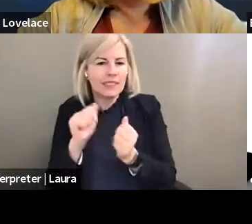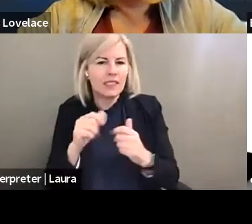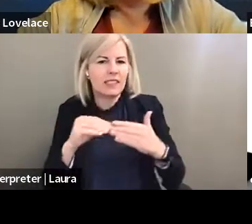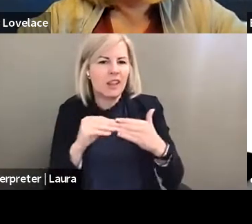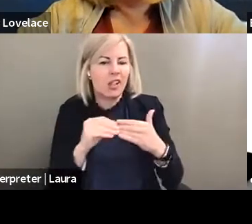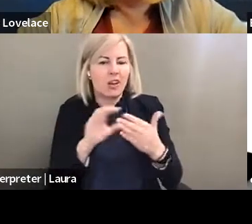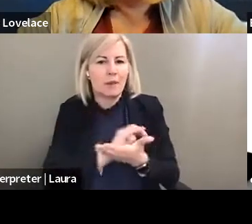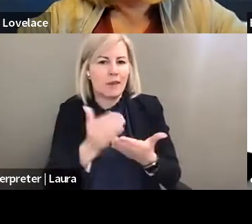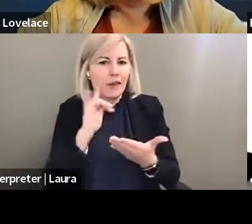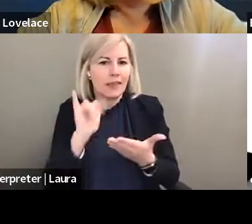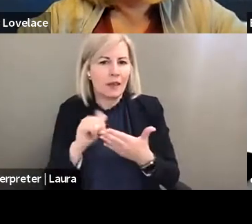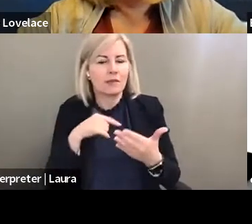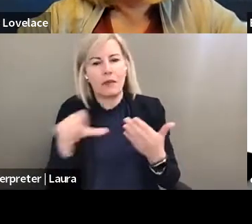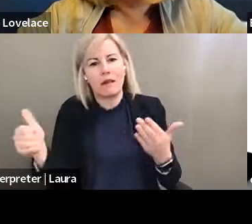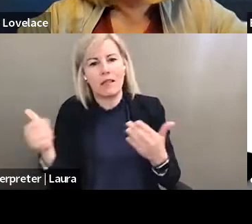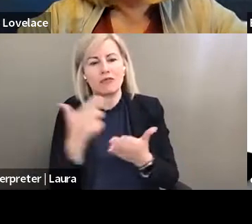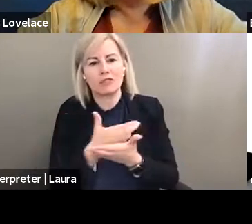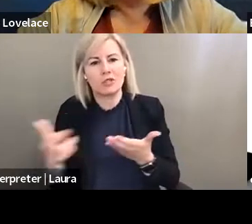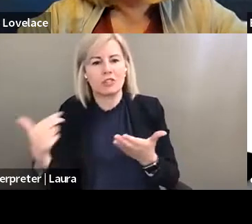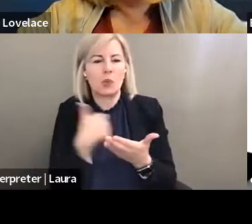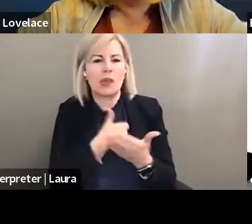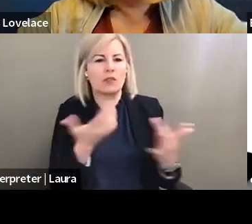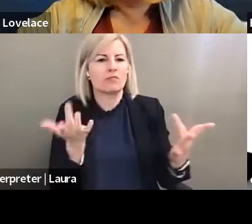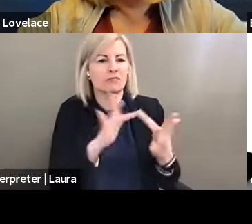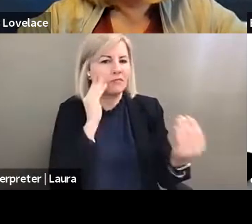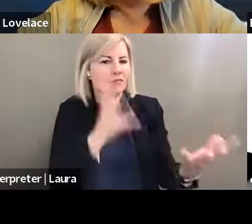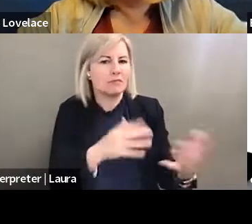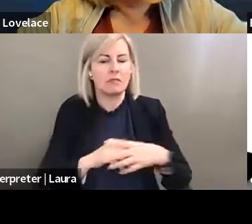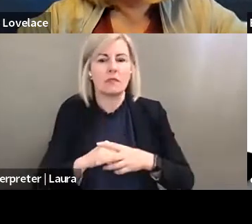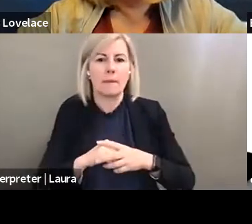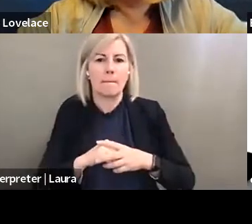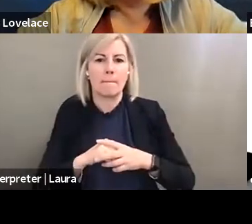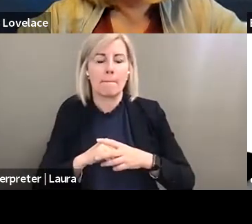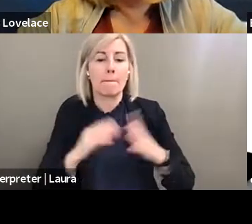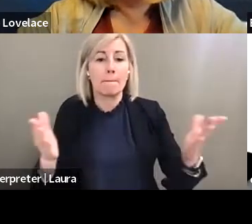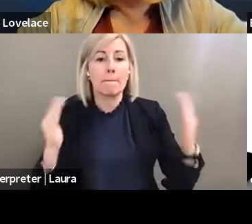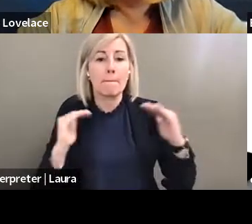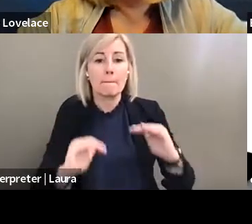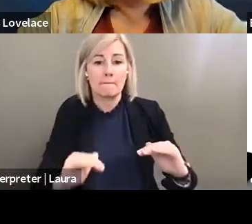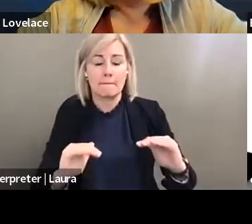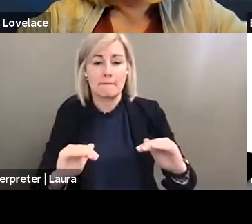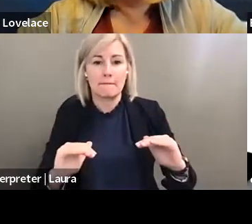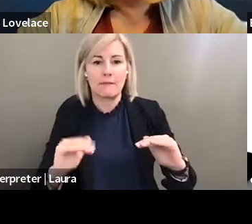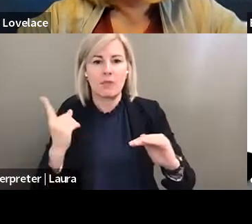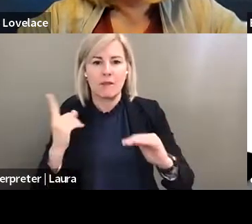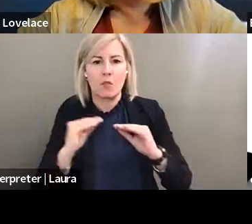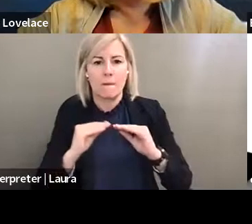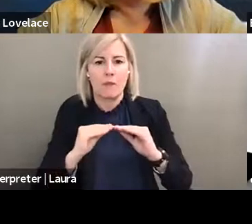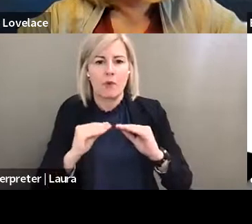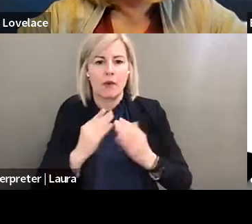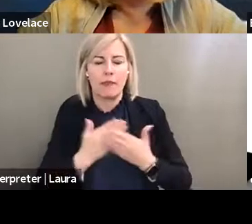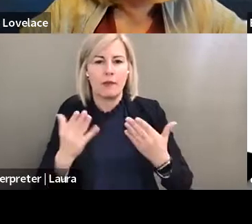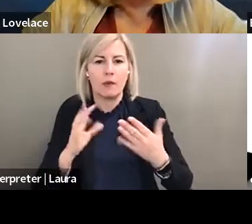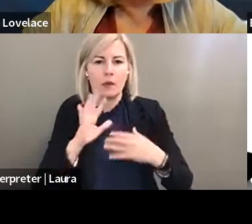that, or we also have some resources we could reach out to. If we can move on just a little bit, because we do have one more thing that we want